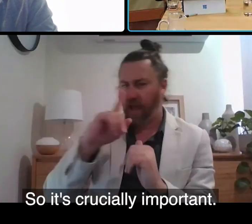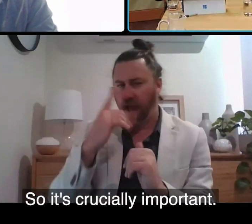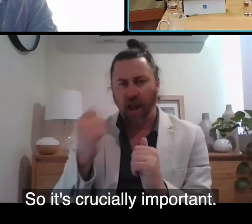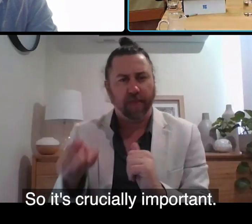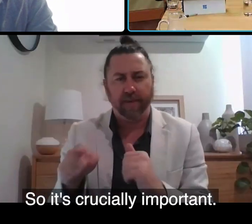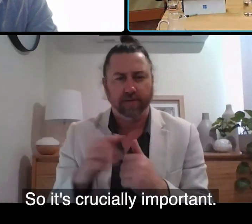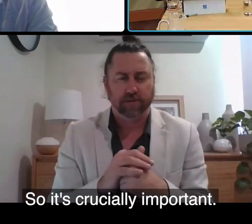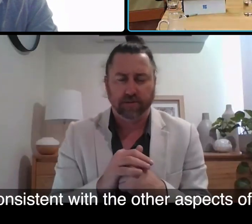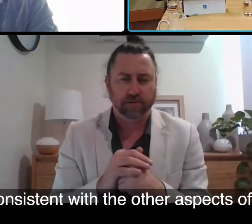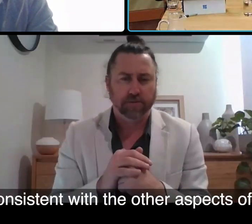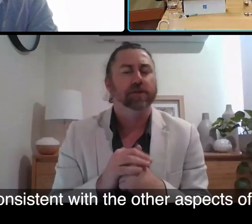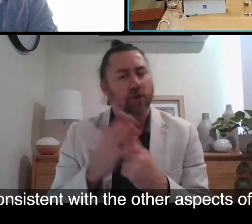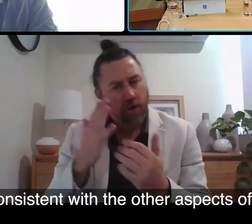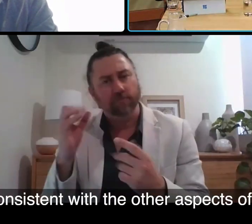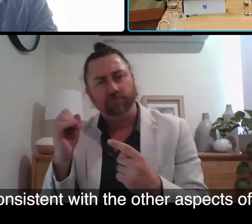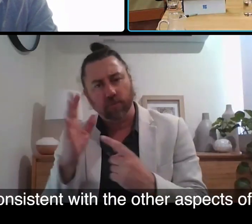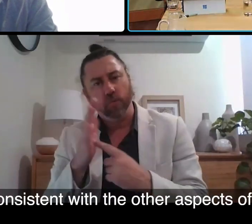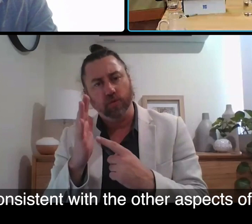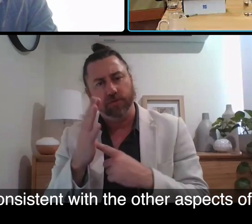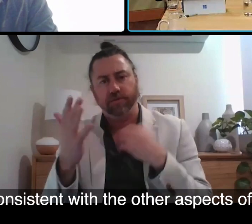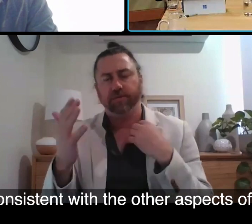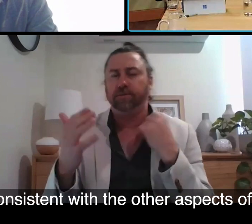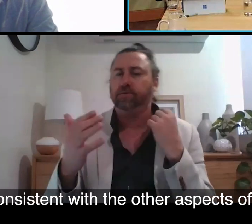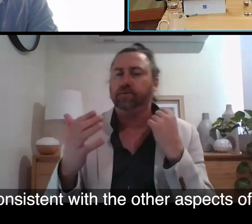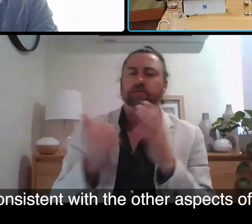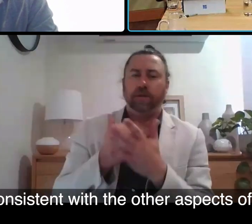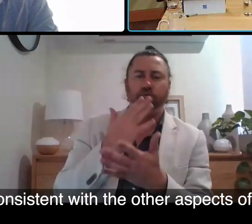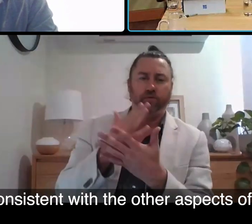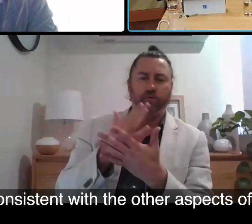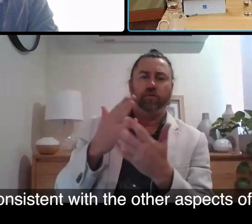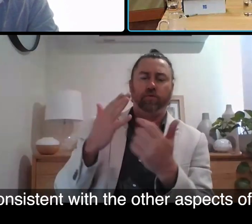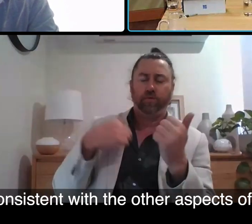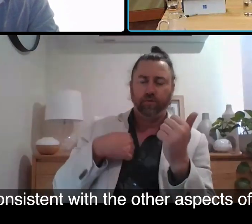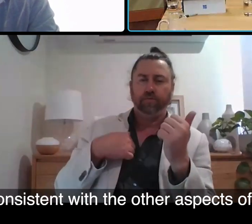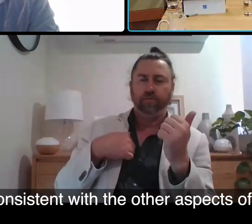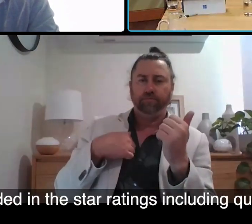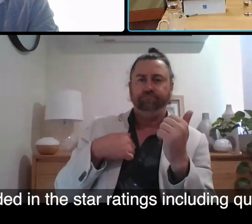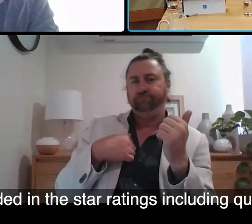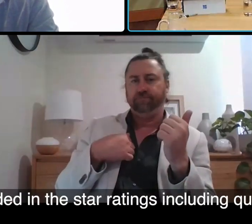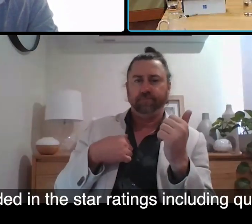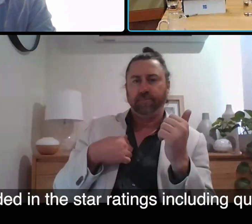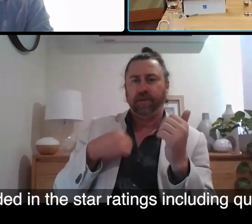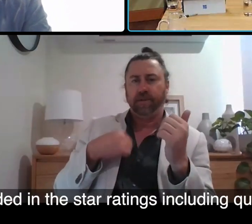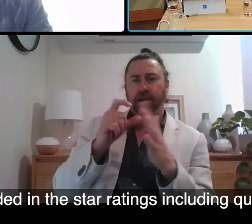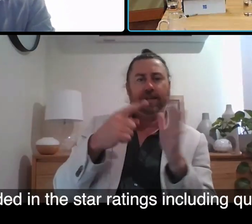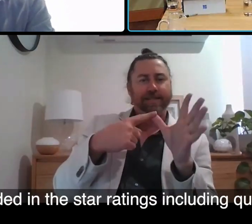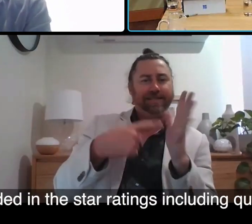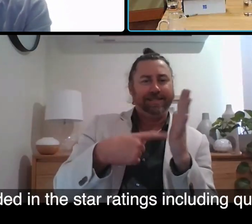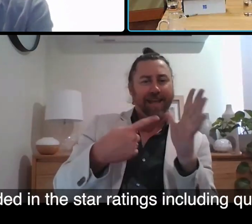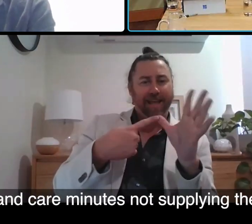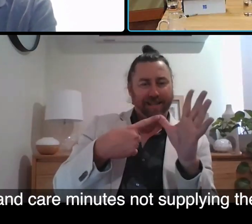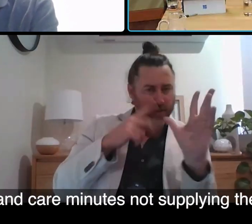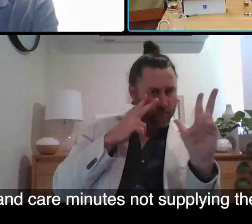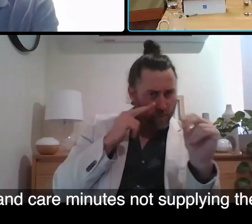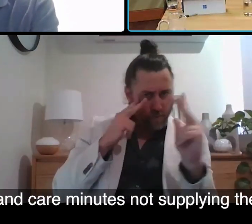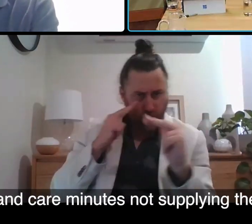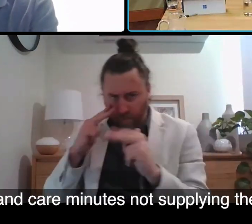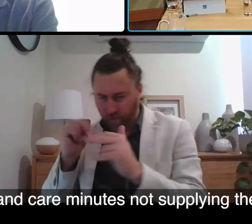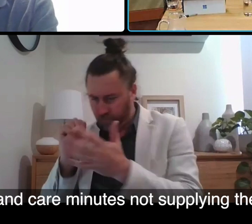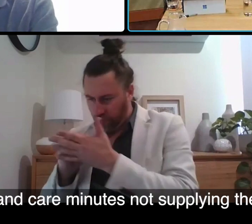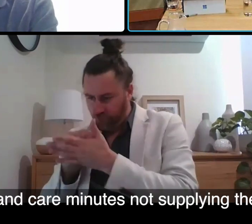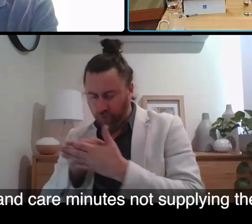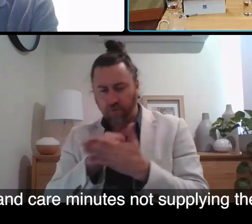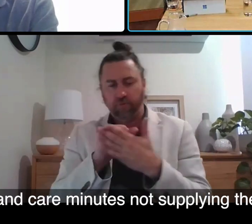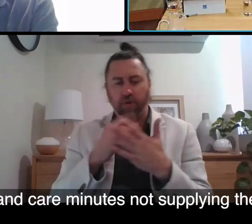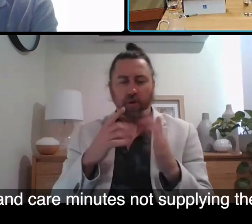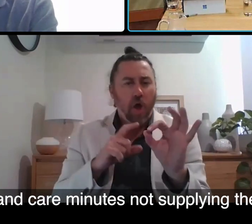it's crucially important and consistent with the other aspects of data included in the star ratings, including quality indicators and